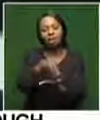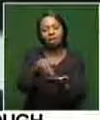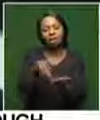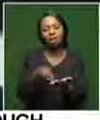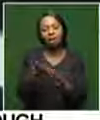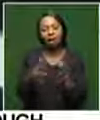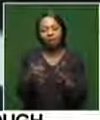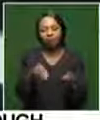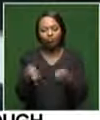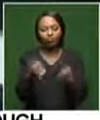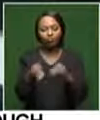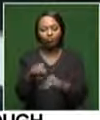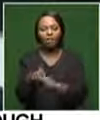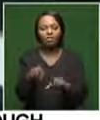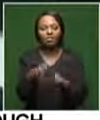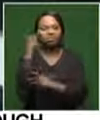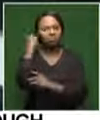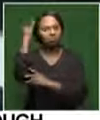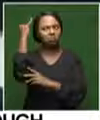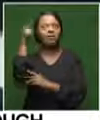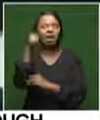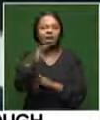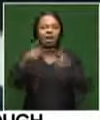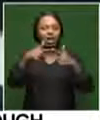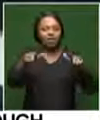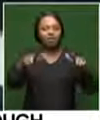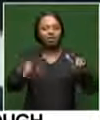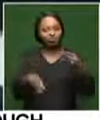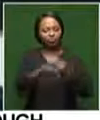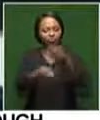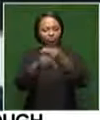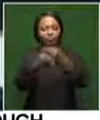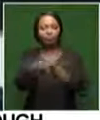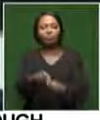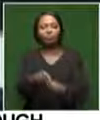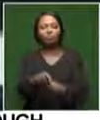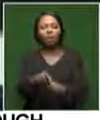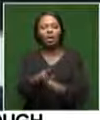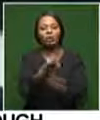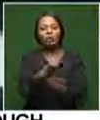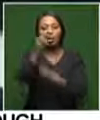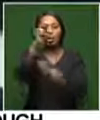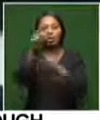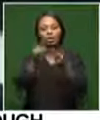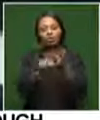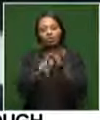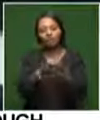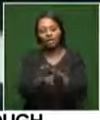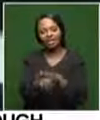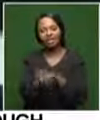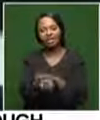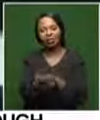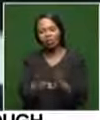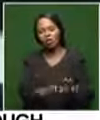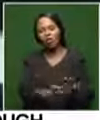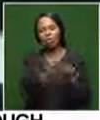to include other languages from East, West, and northern regions of the continent. So I just